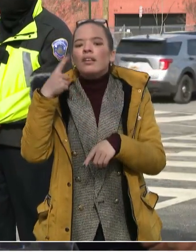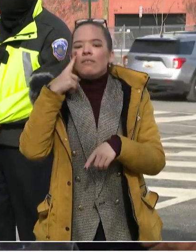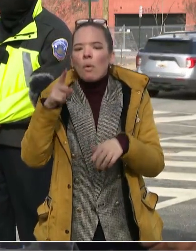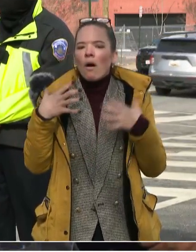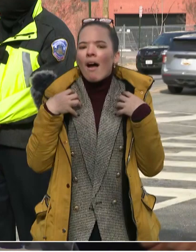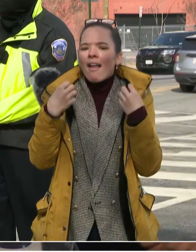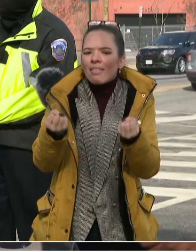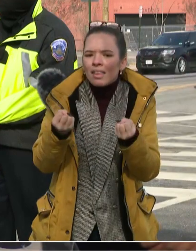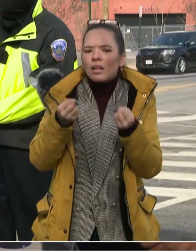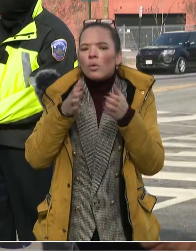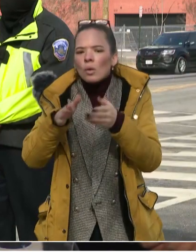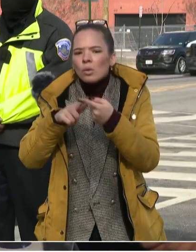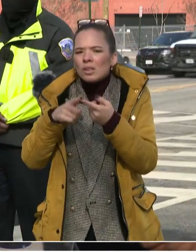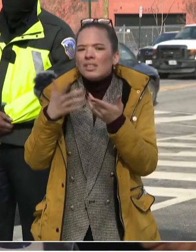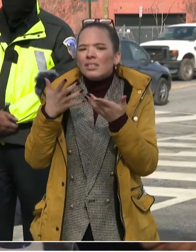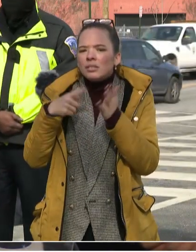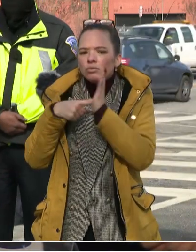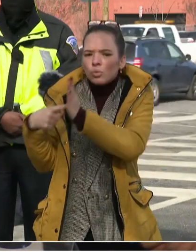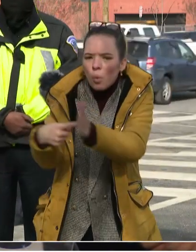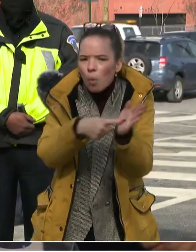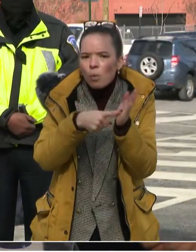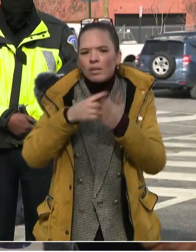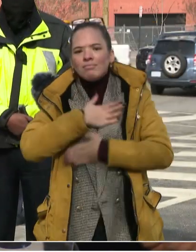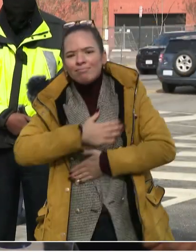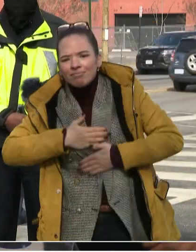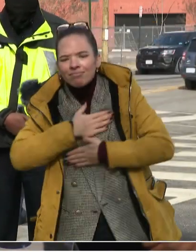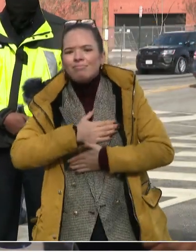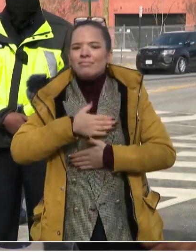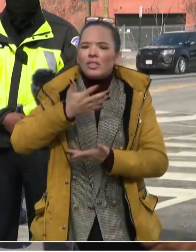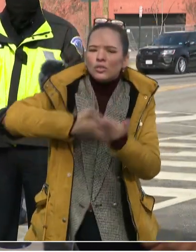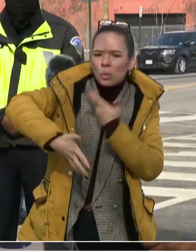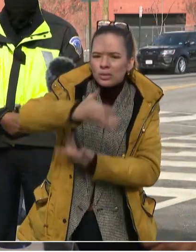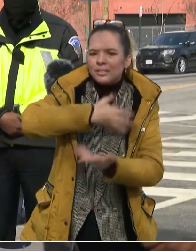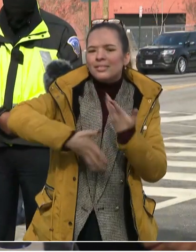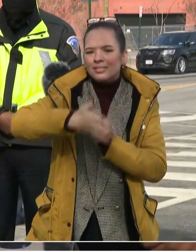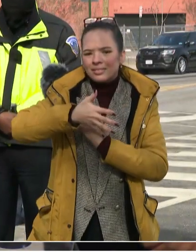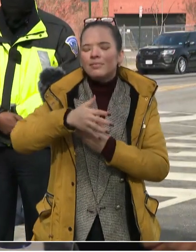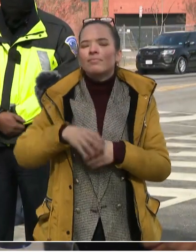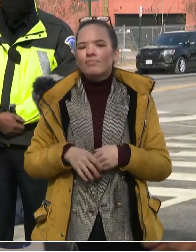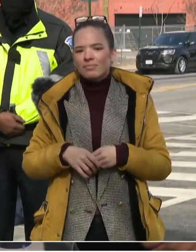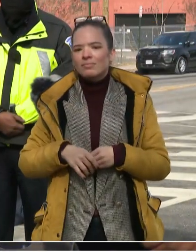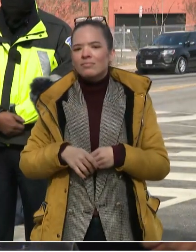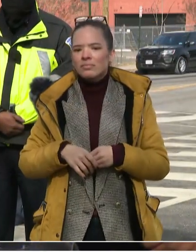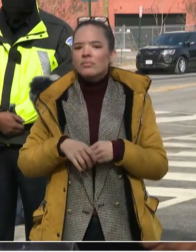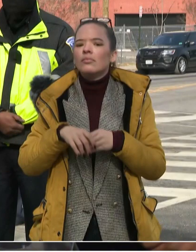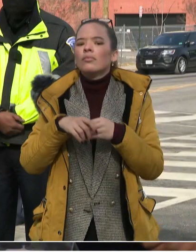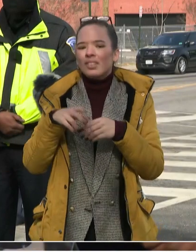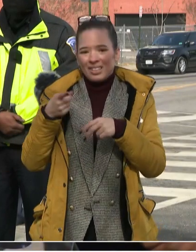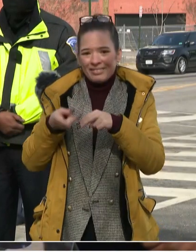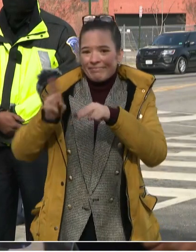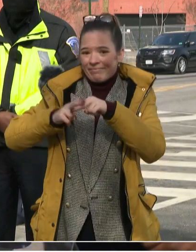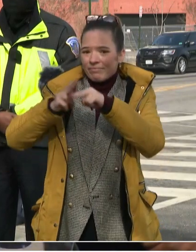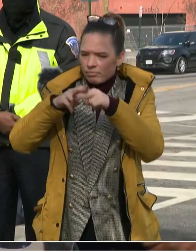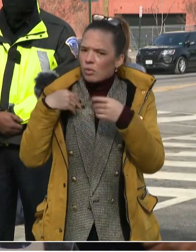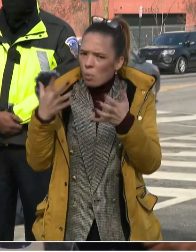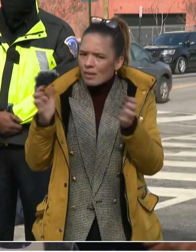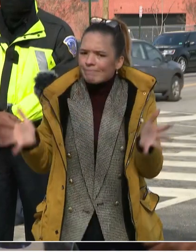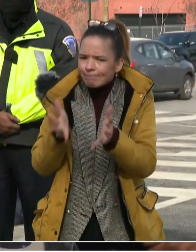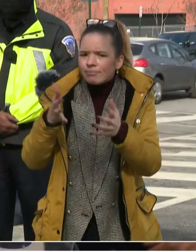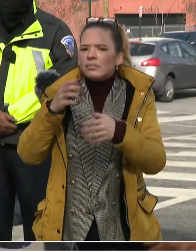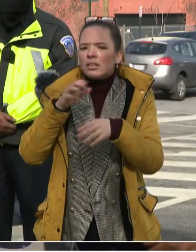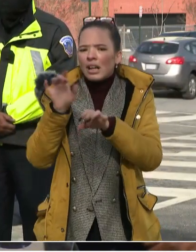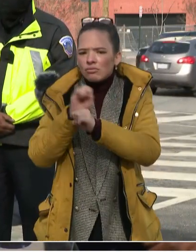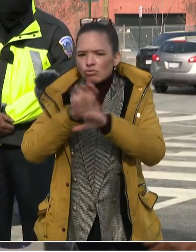and safe opportunities to socialize. Now, we're ramping up our efforts also to reduce violence and to engage our youth and